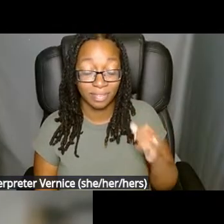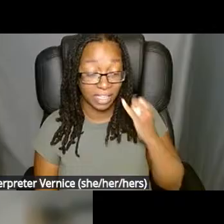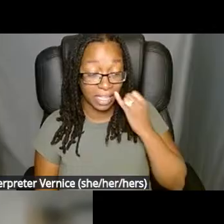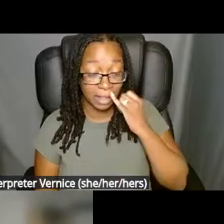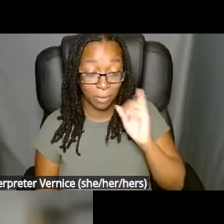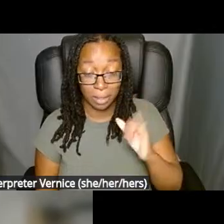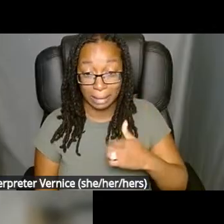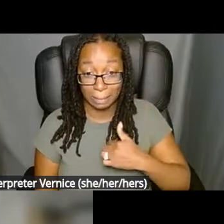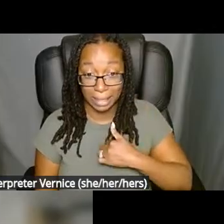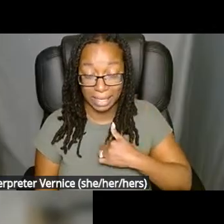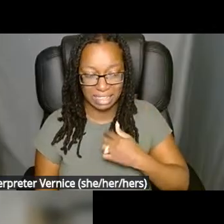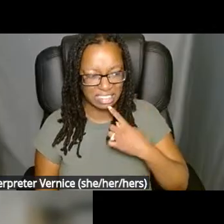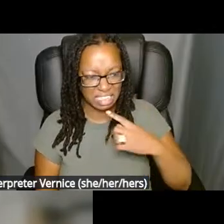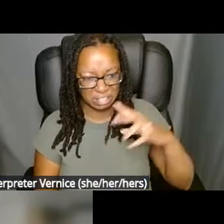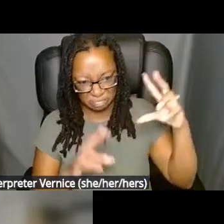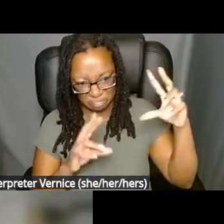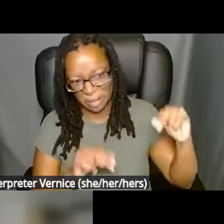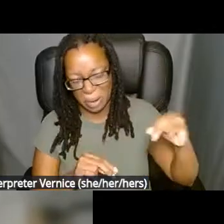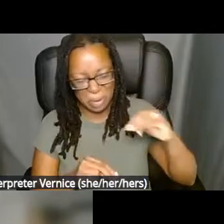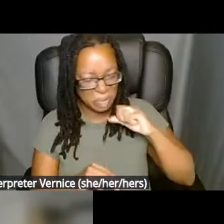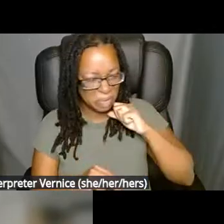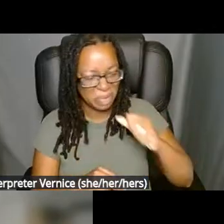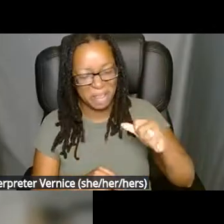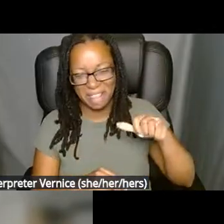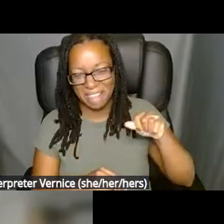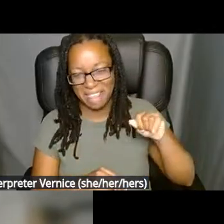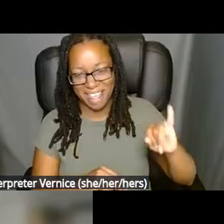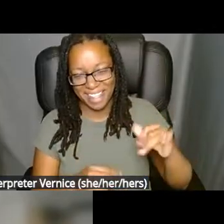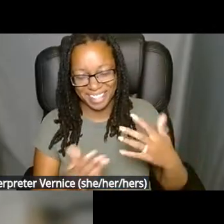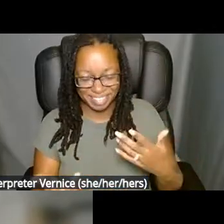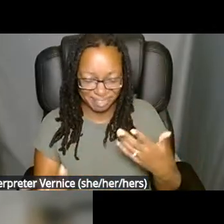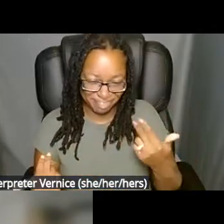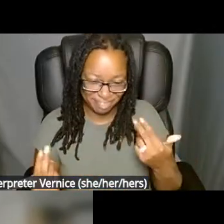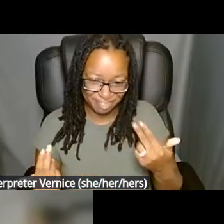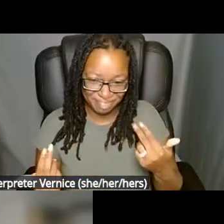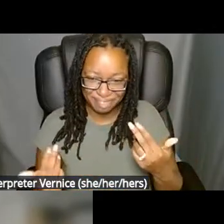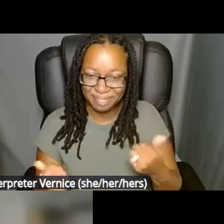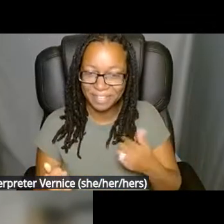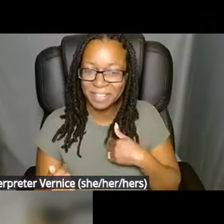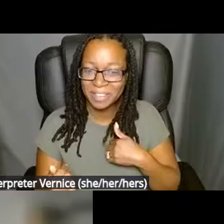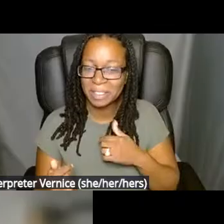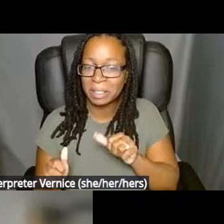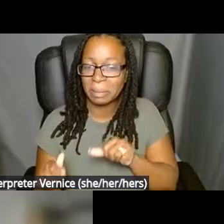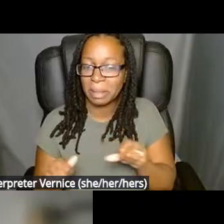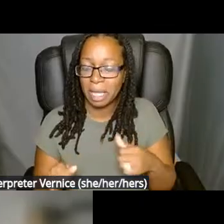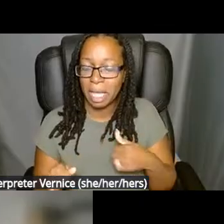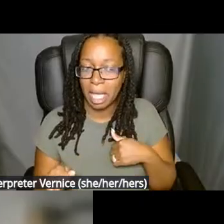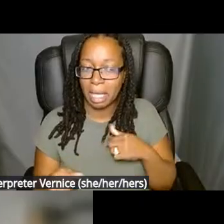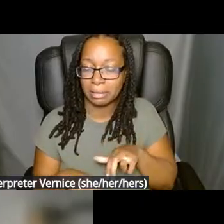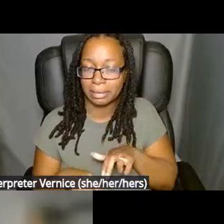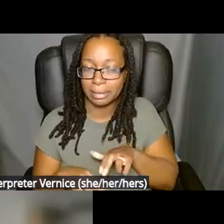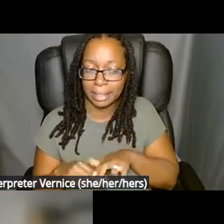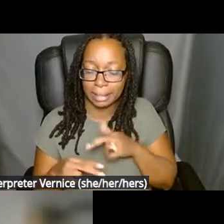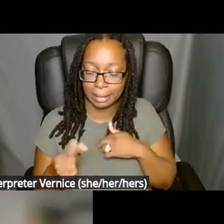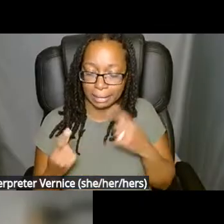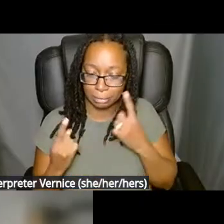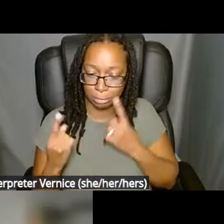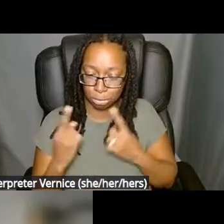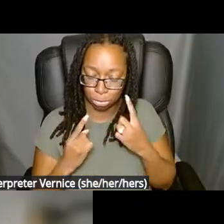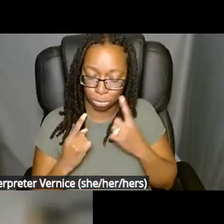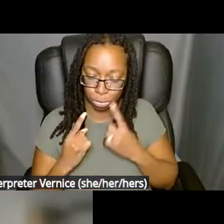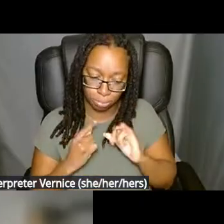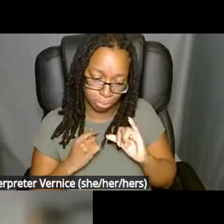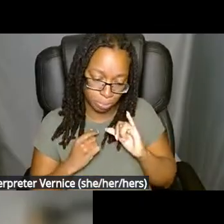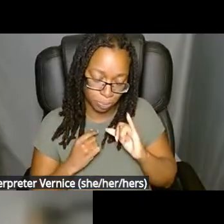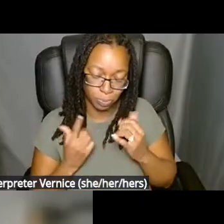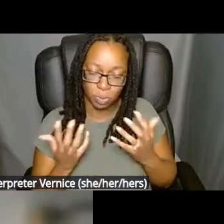could potentially. So what I sometimes do is I sit and I think, okay, what